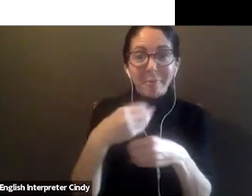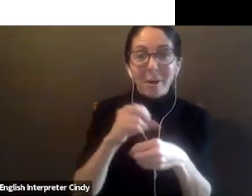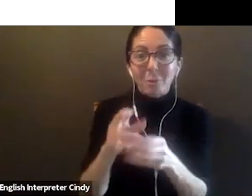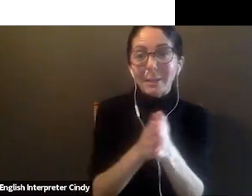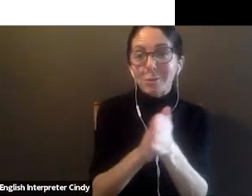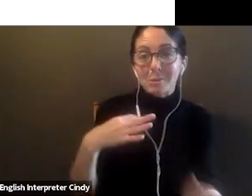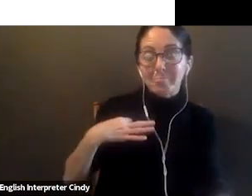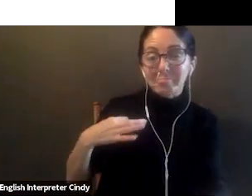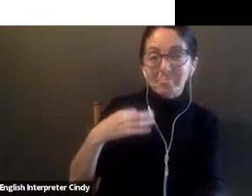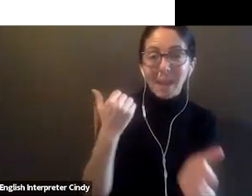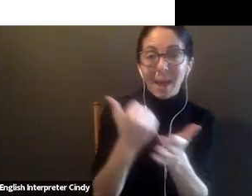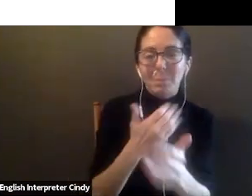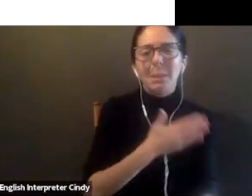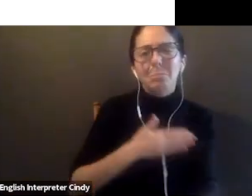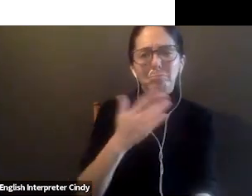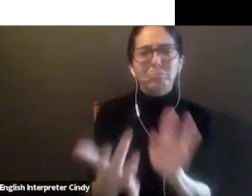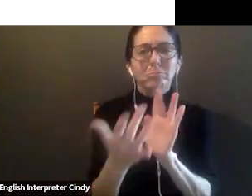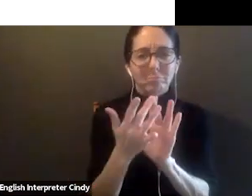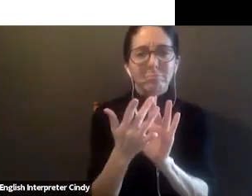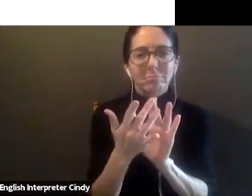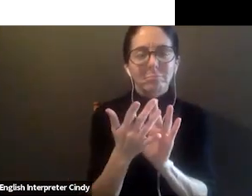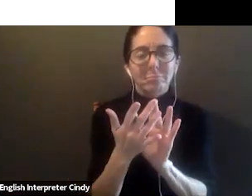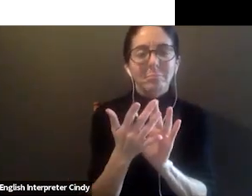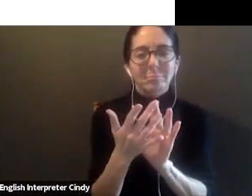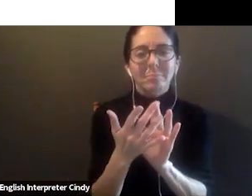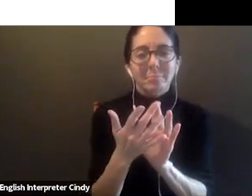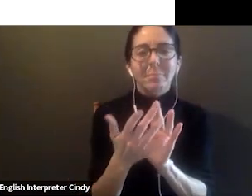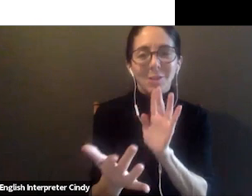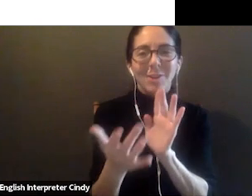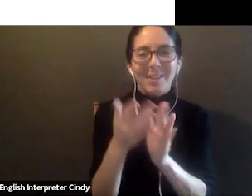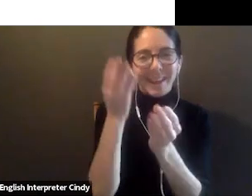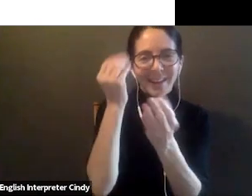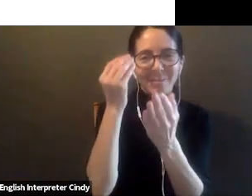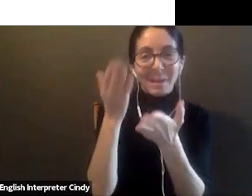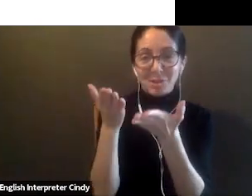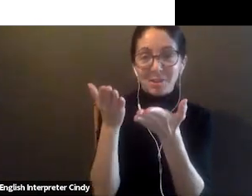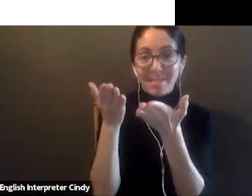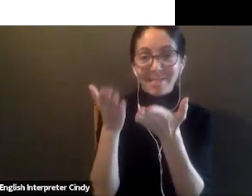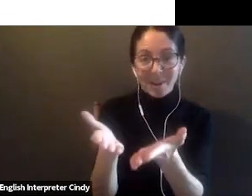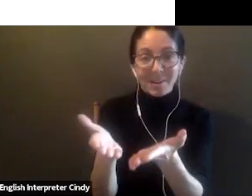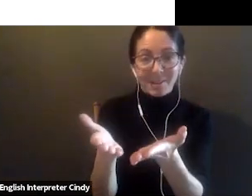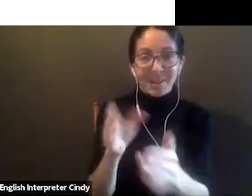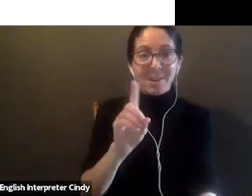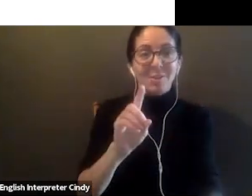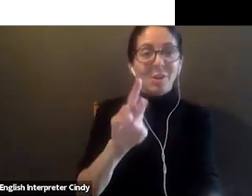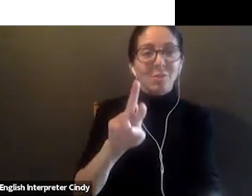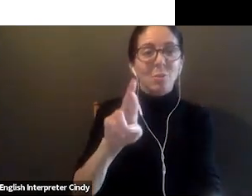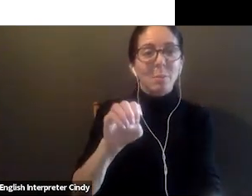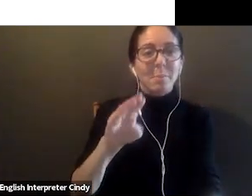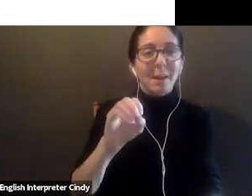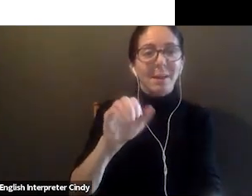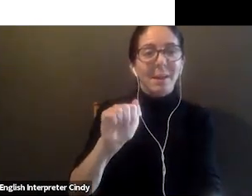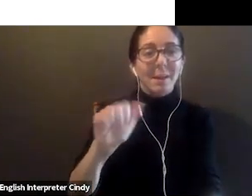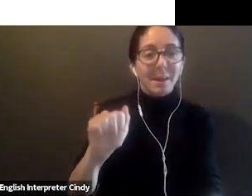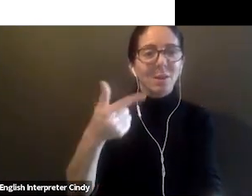interested to help out, please do get in touch. We do have our contact information up here, Dr. Rebecca Gwert. So